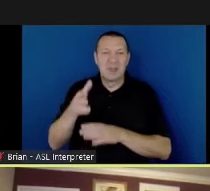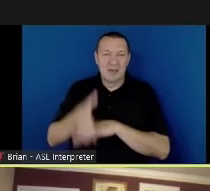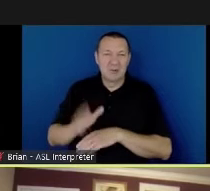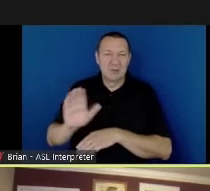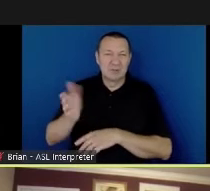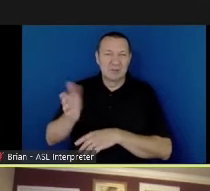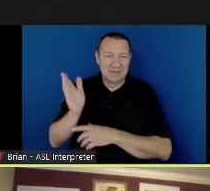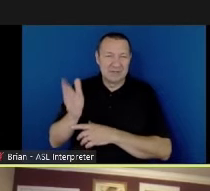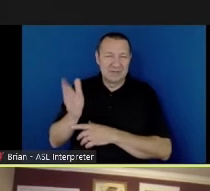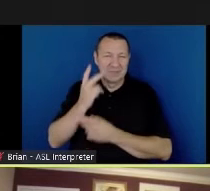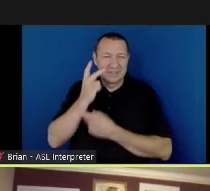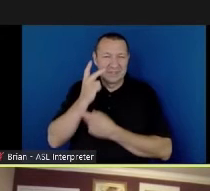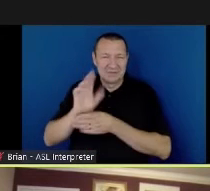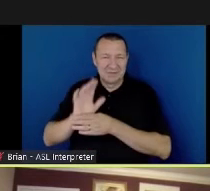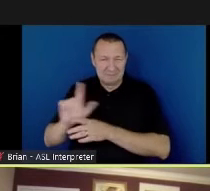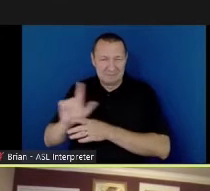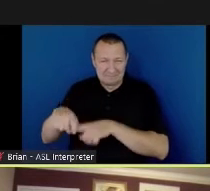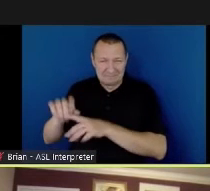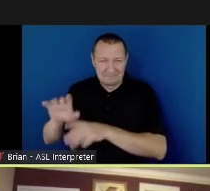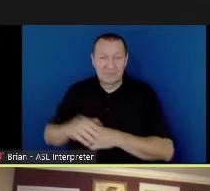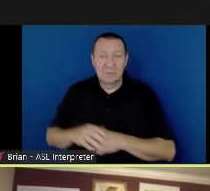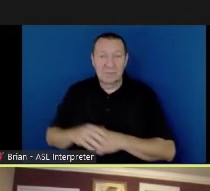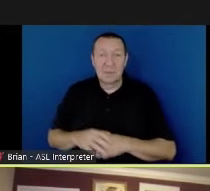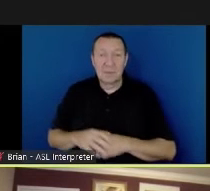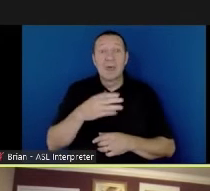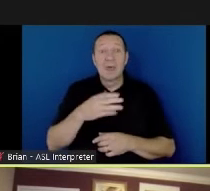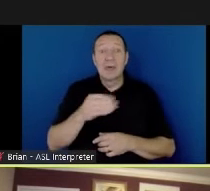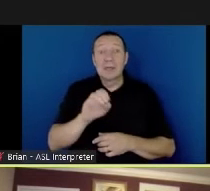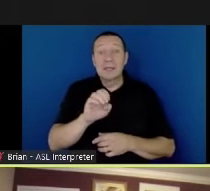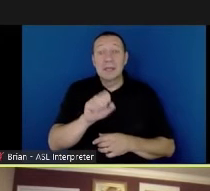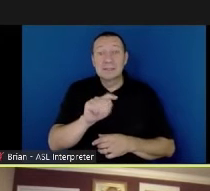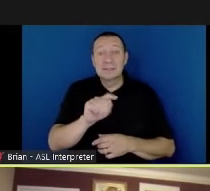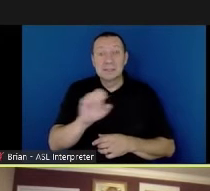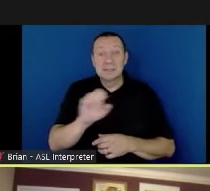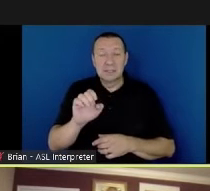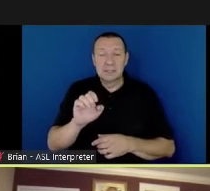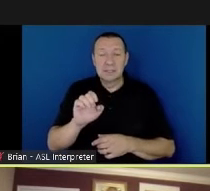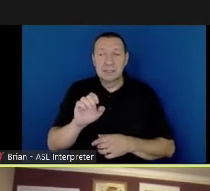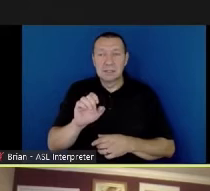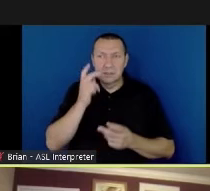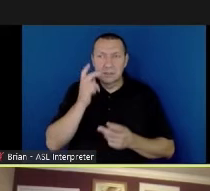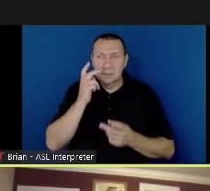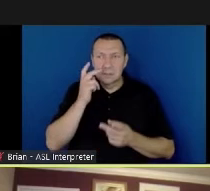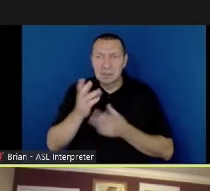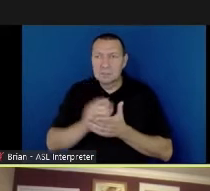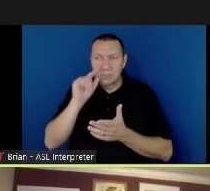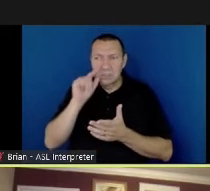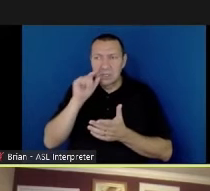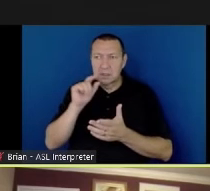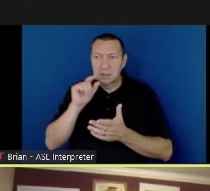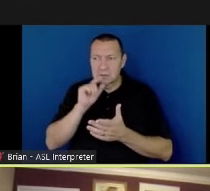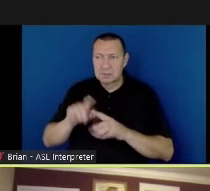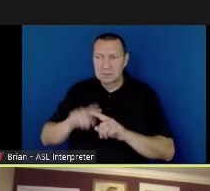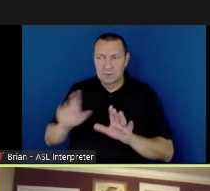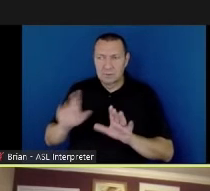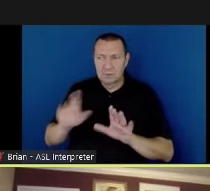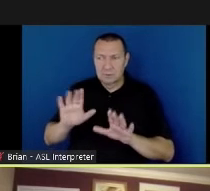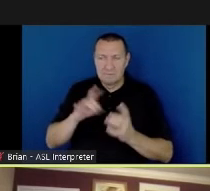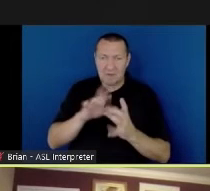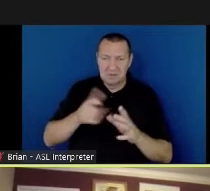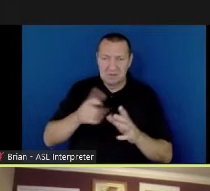speech. Esti became aware of gender-based violence as a Peace Corps volunteer in